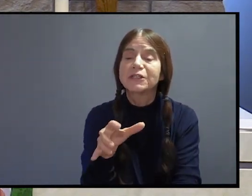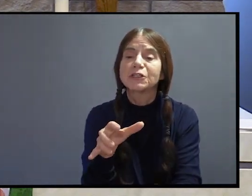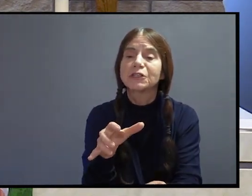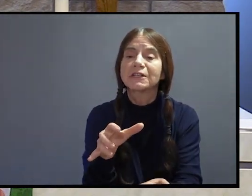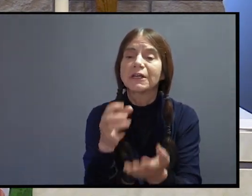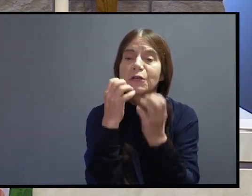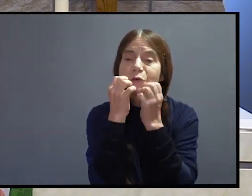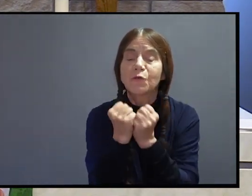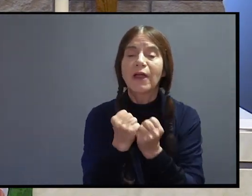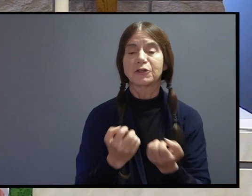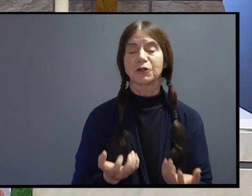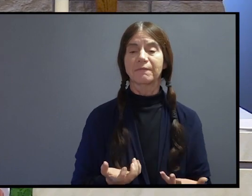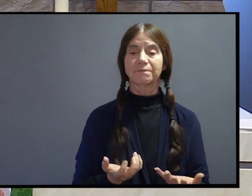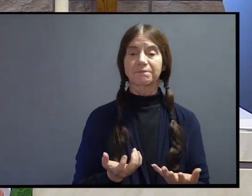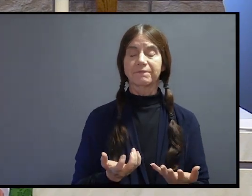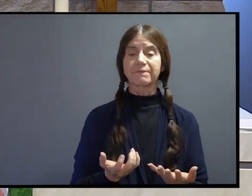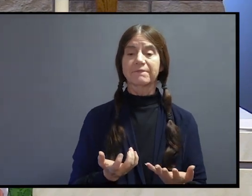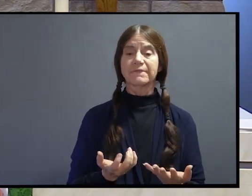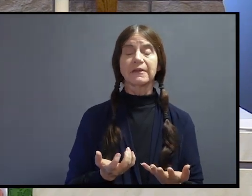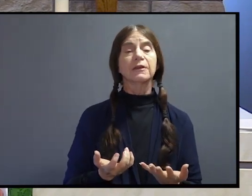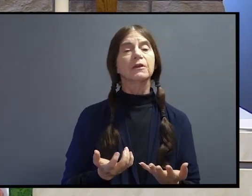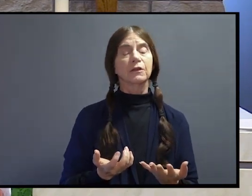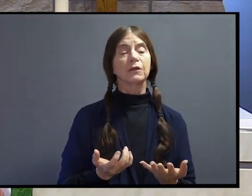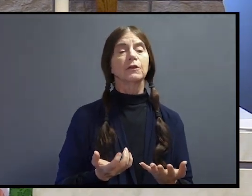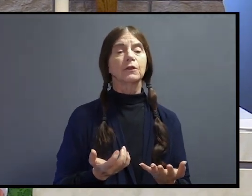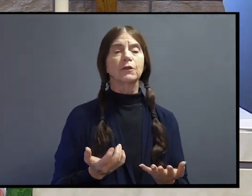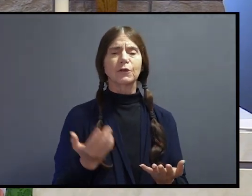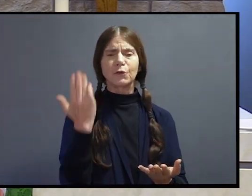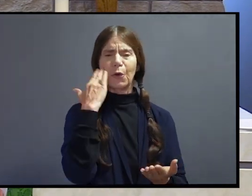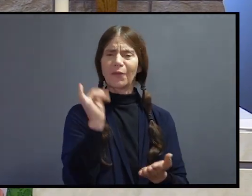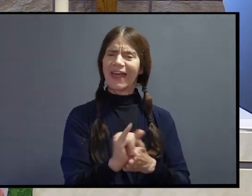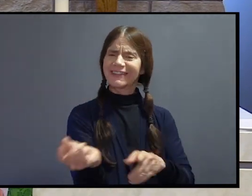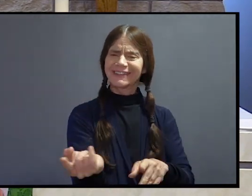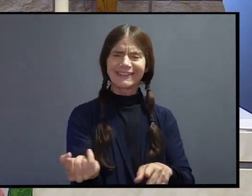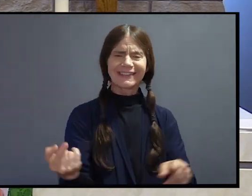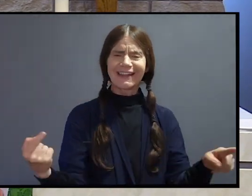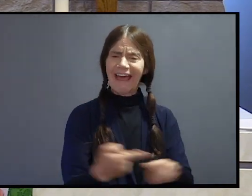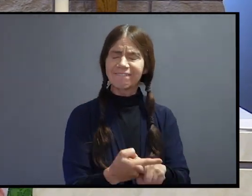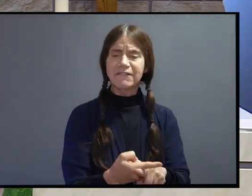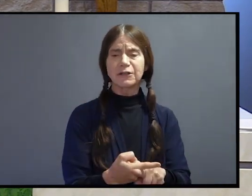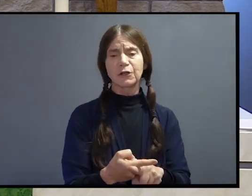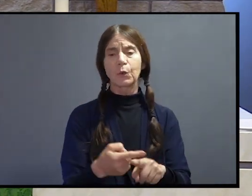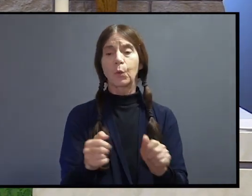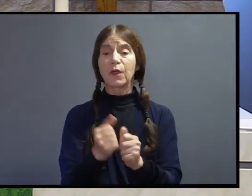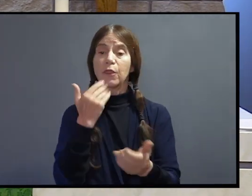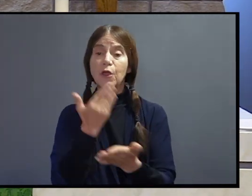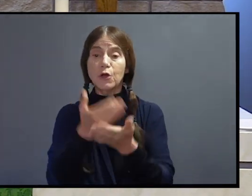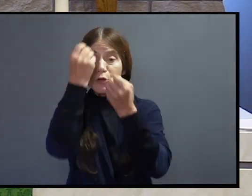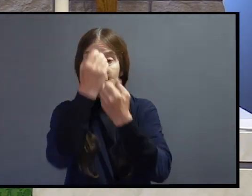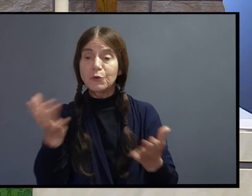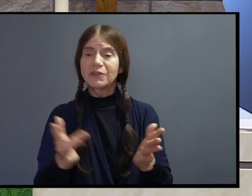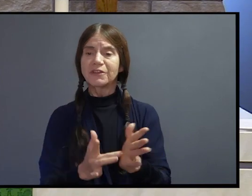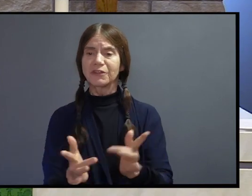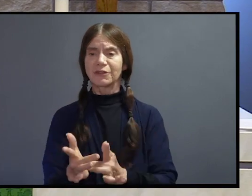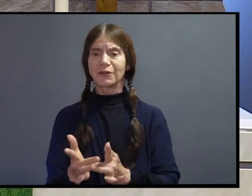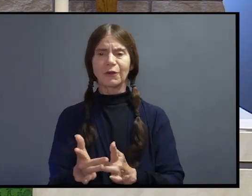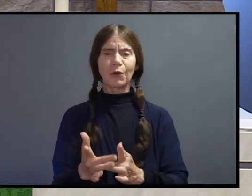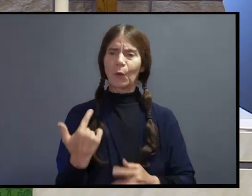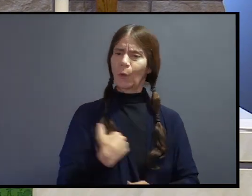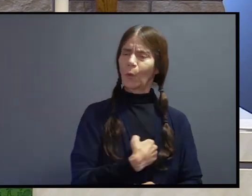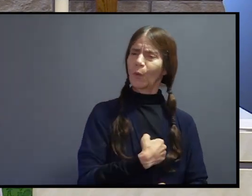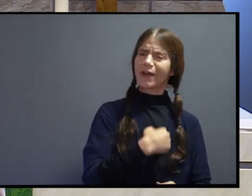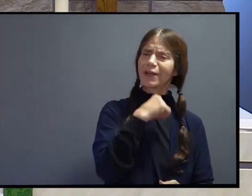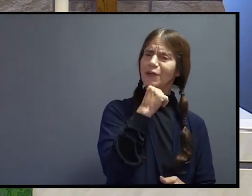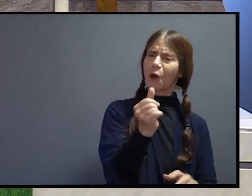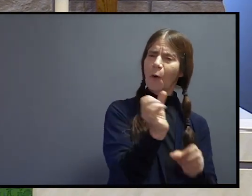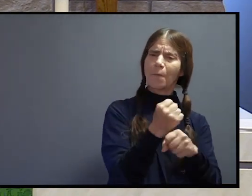realize that's absolutely contrary to the gospel, don't you? I mean, are we the creators of all things